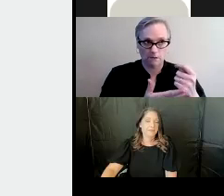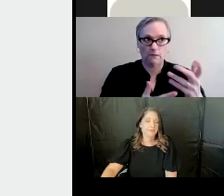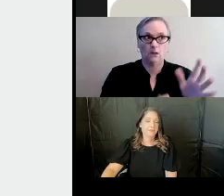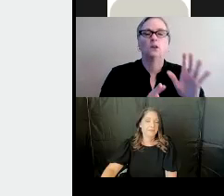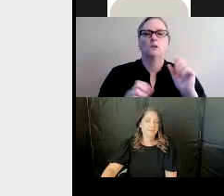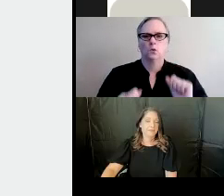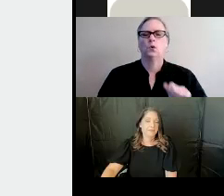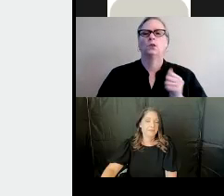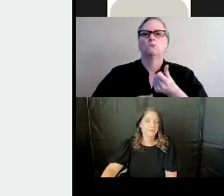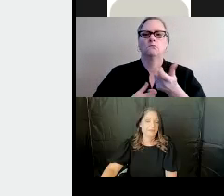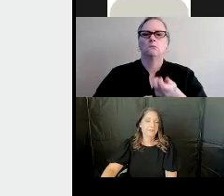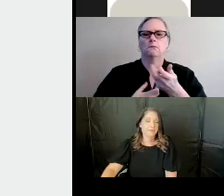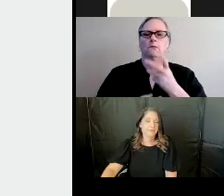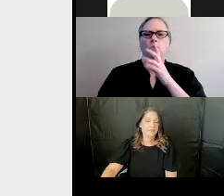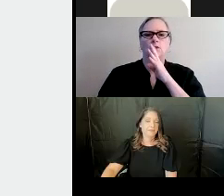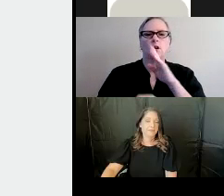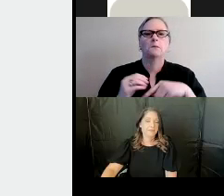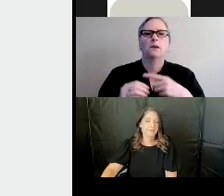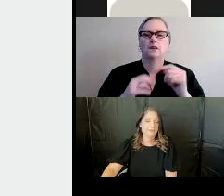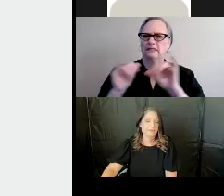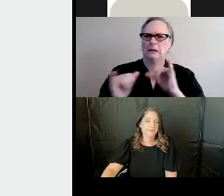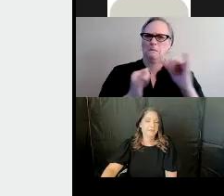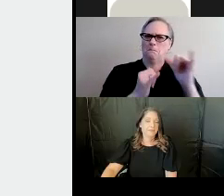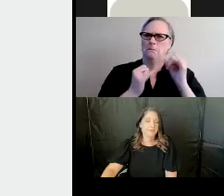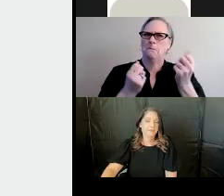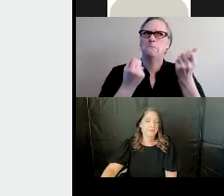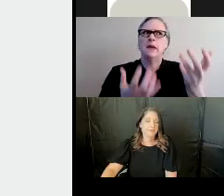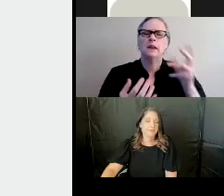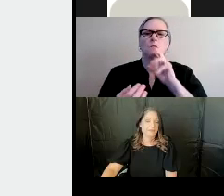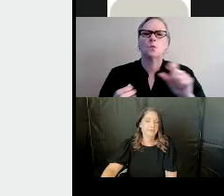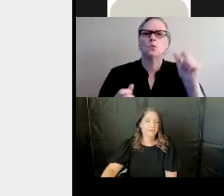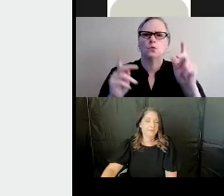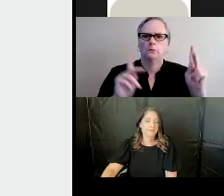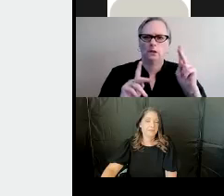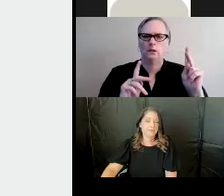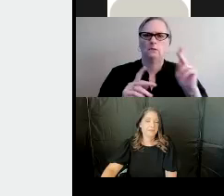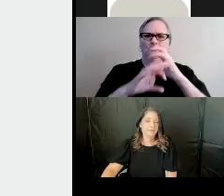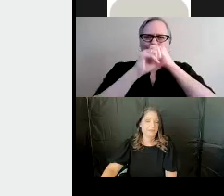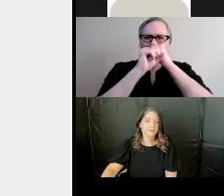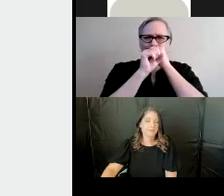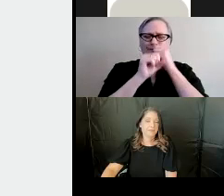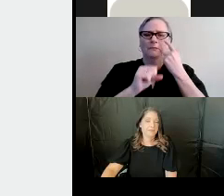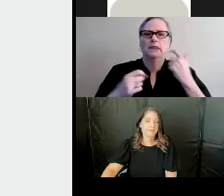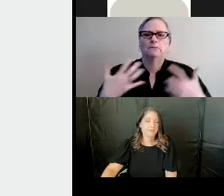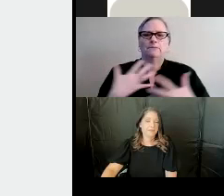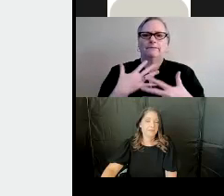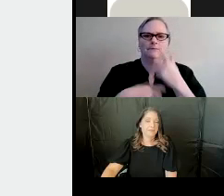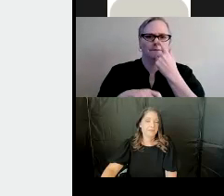like me, many elder and dependent adults remain silent for fear of retaliation from their